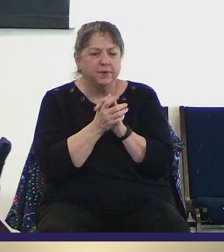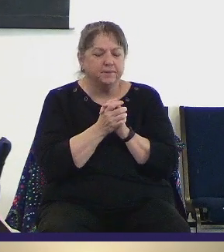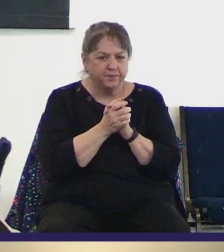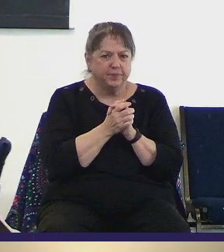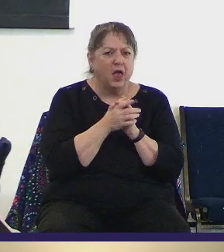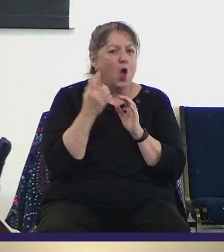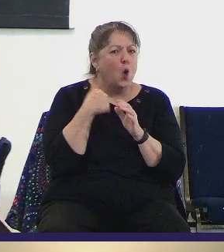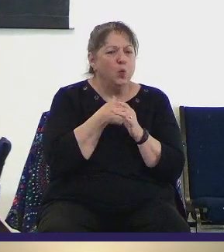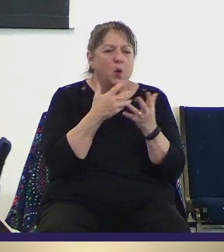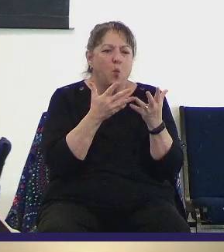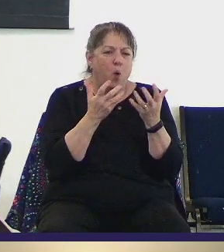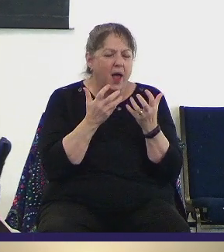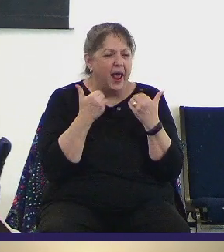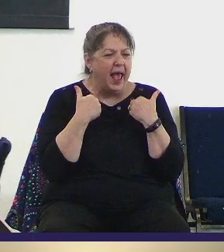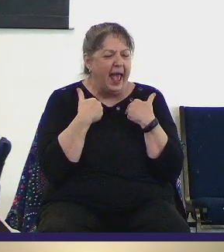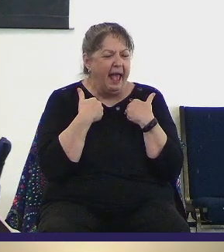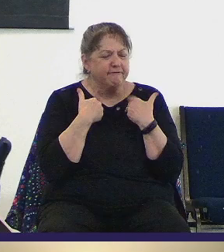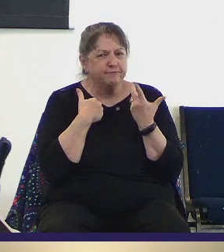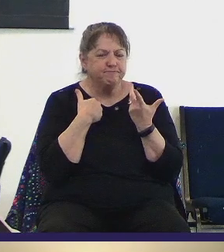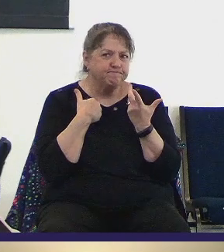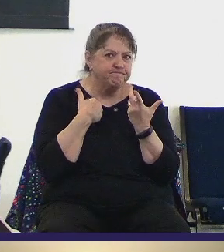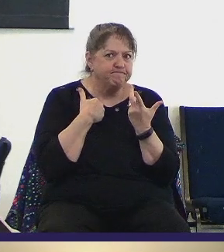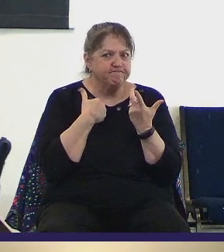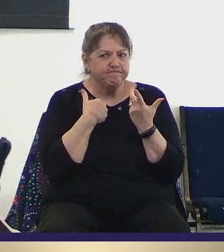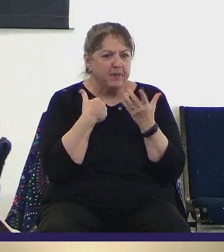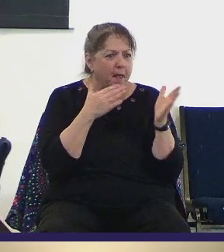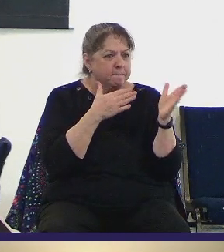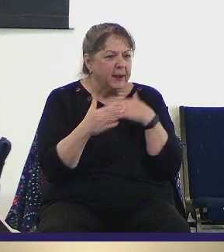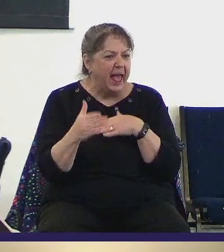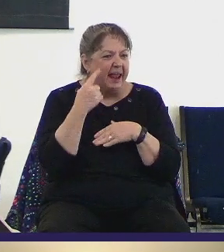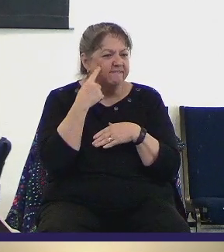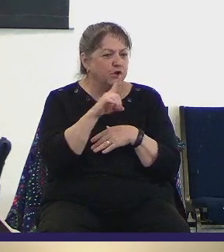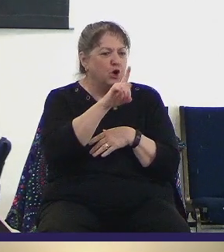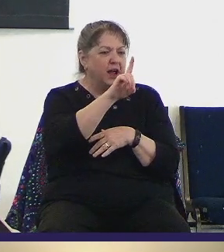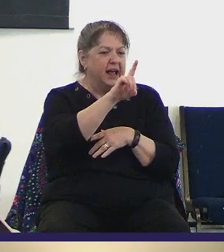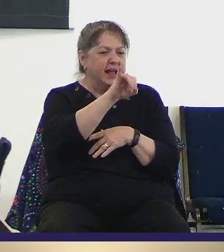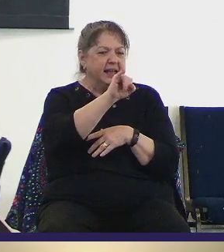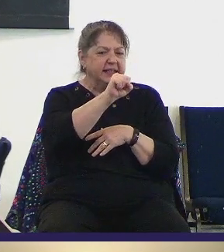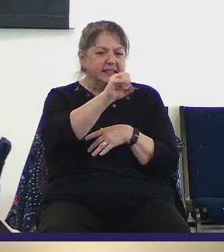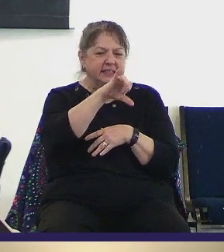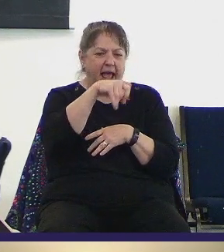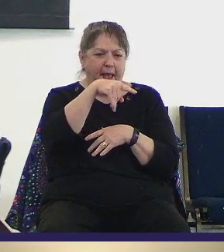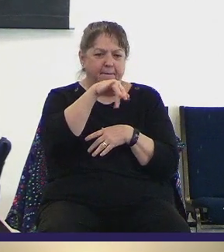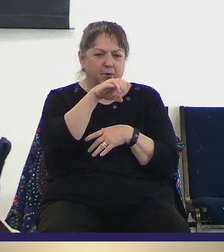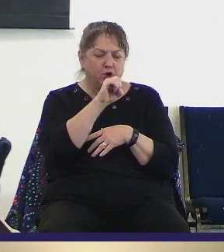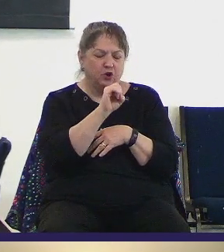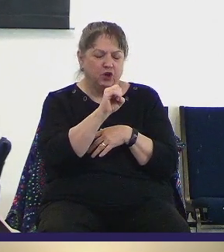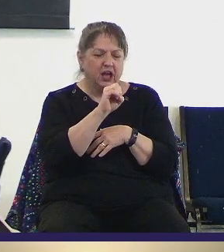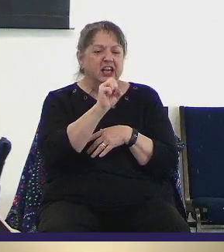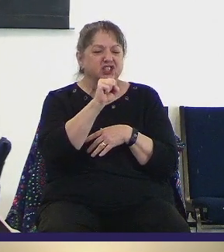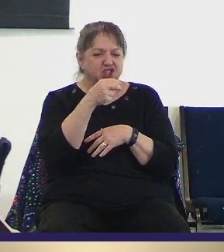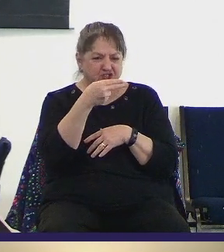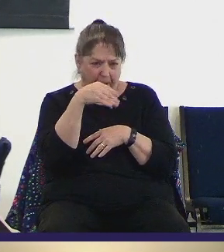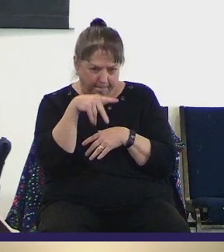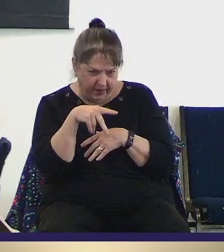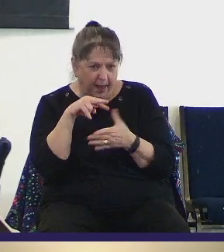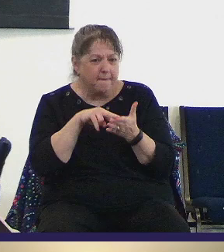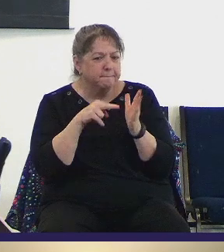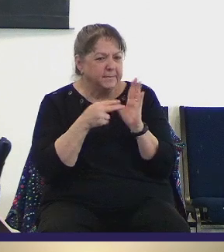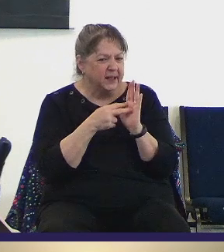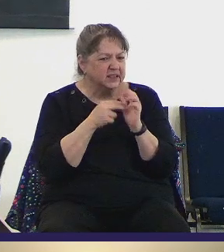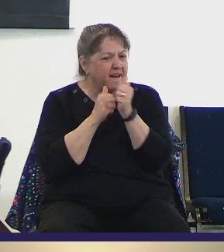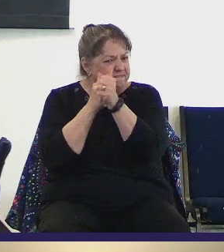and pursuit, especially this year, a mindset, a perspective on discipleship, making disciples, being disciples, followers of